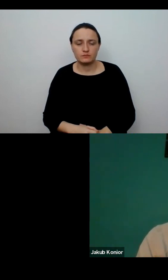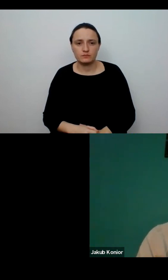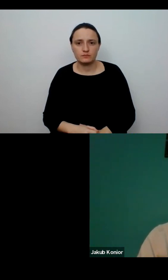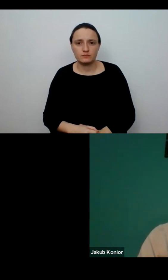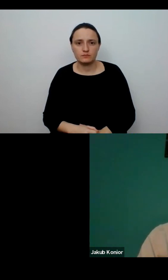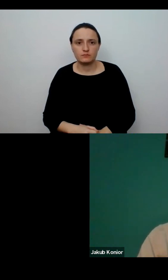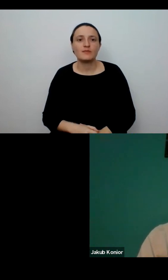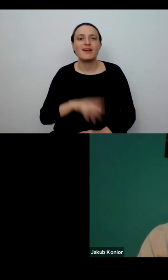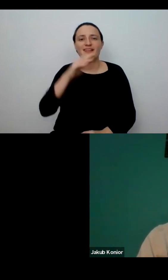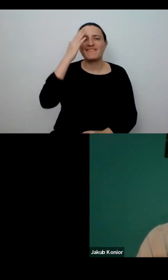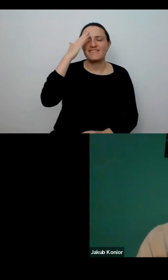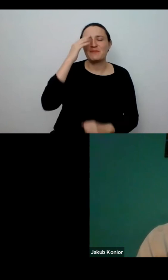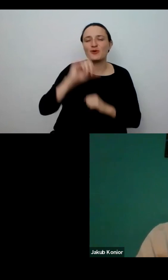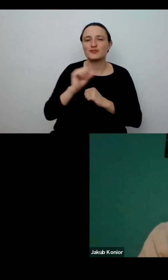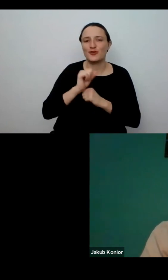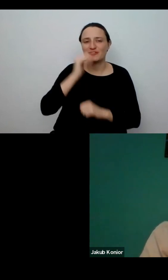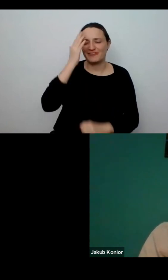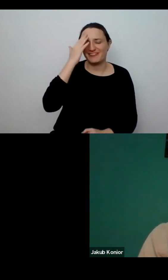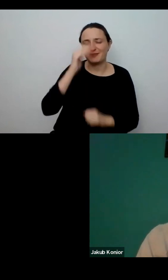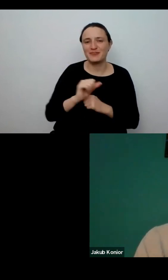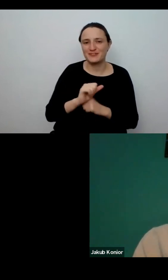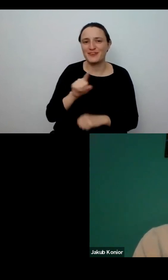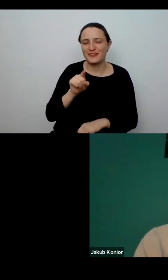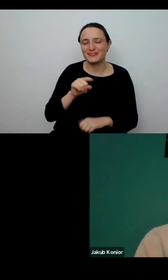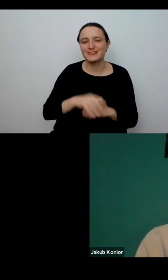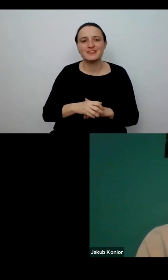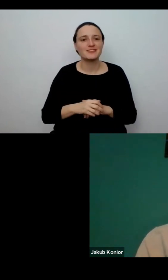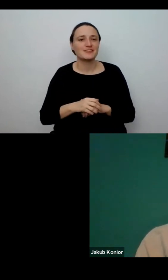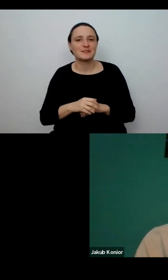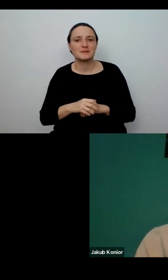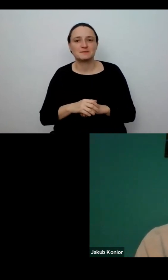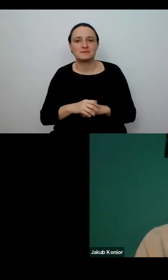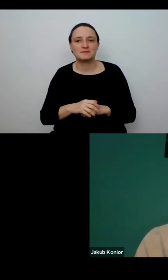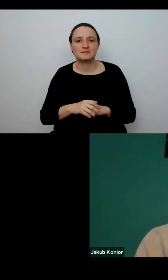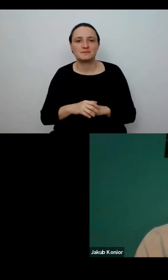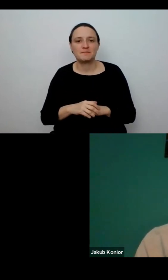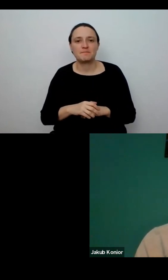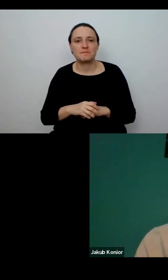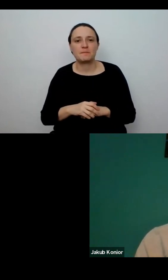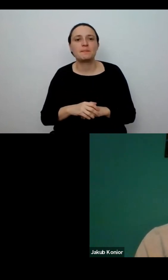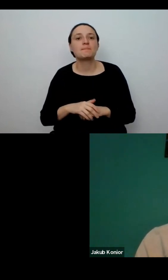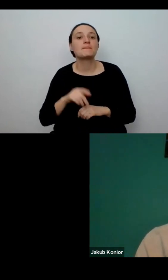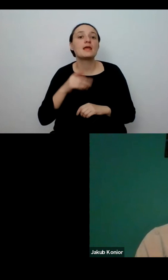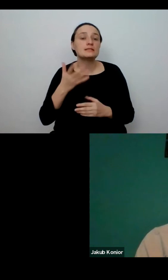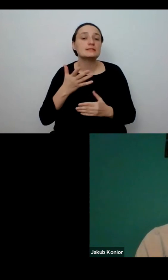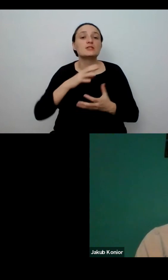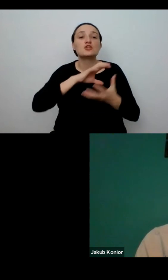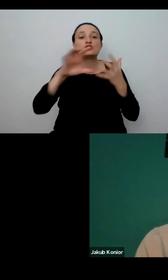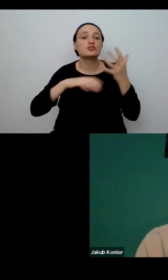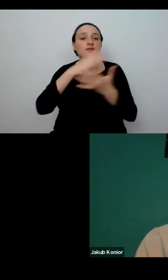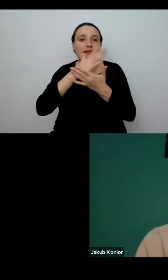Yeah, I know what you're trying to say. are accounting for that, yeah. Yes, yes. The World Atlas